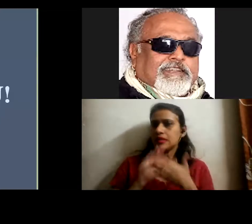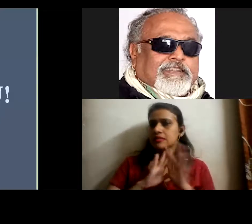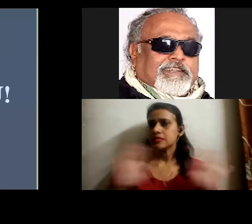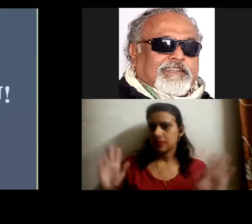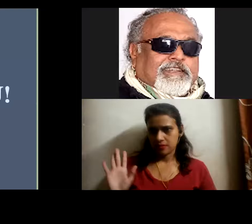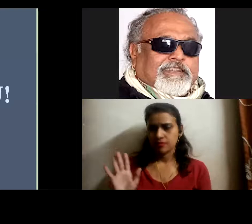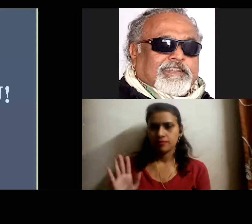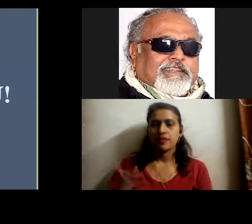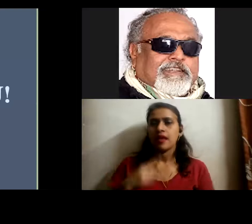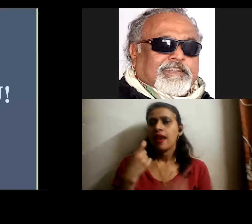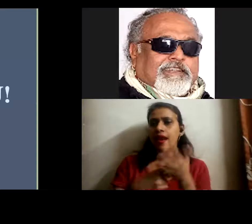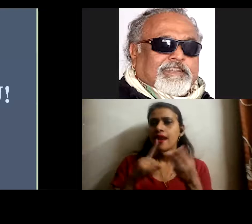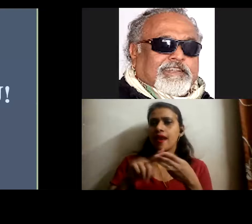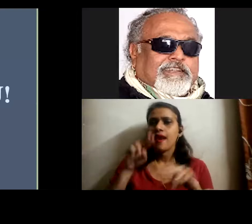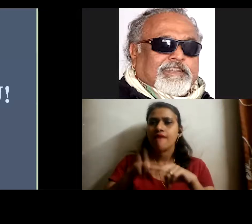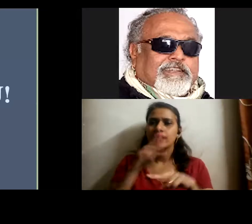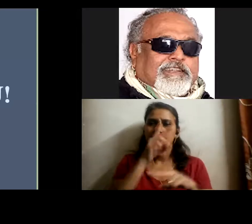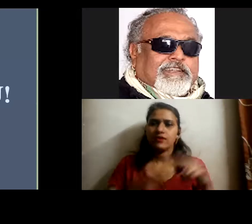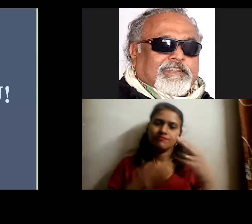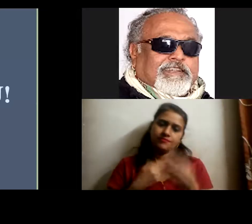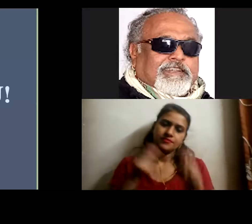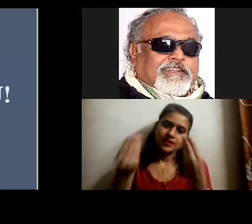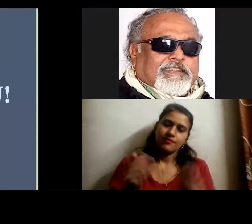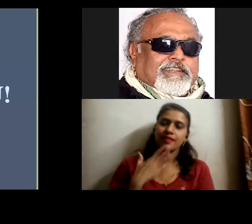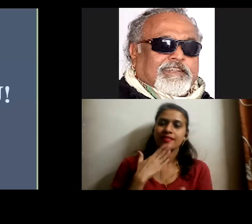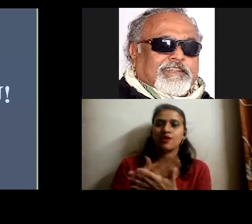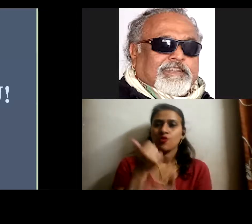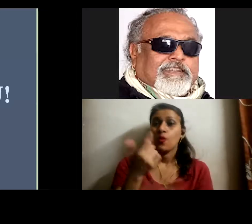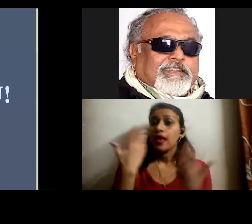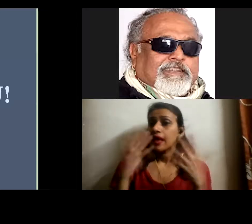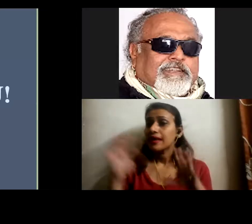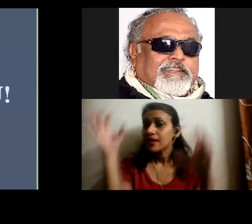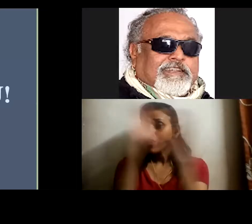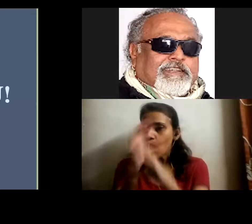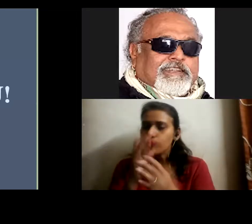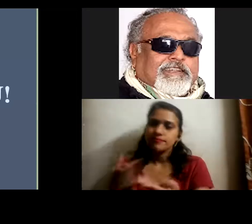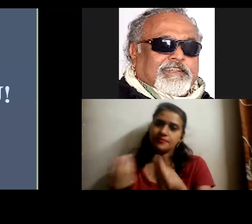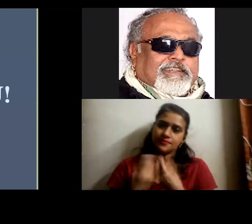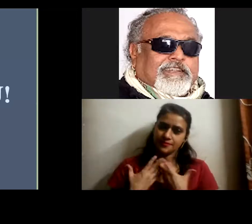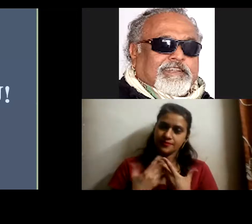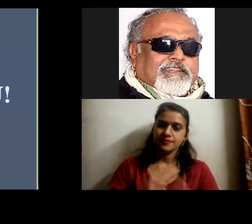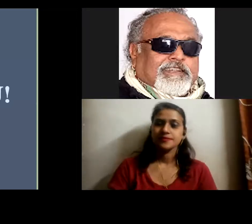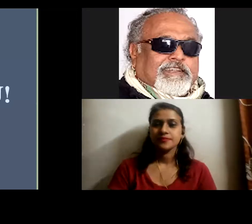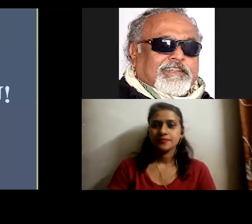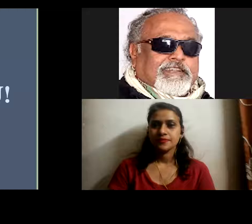the references that I used. So thank you. Any doubts, I'll take it.